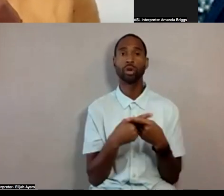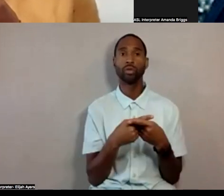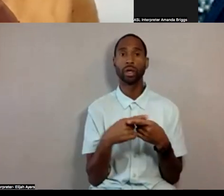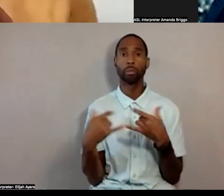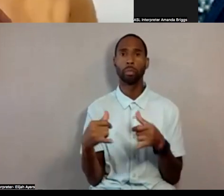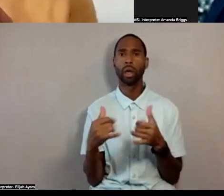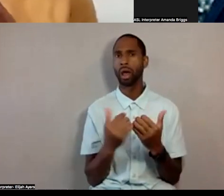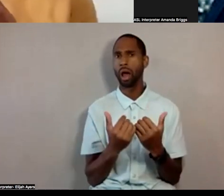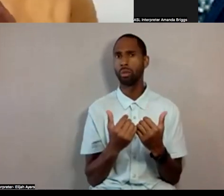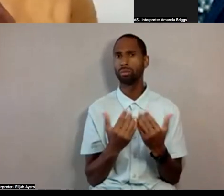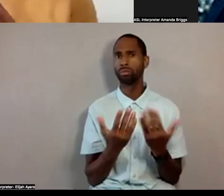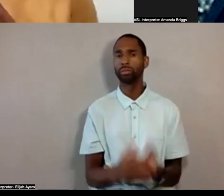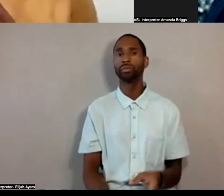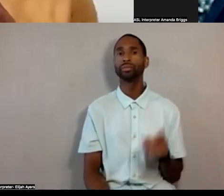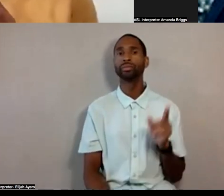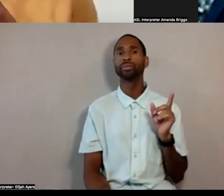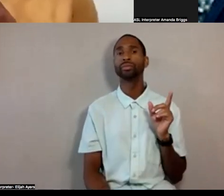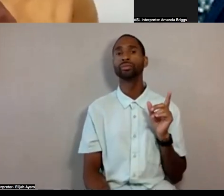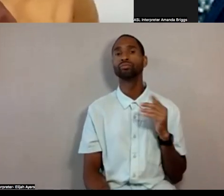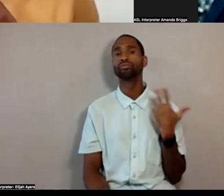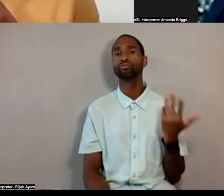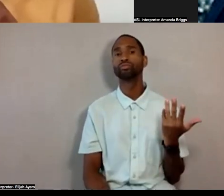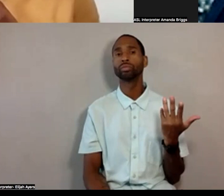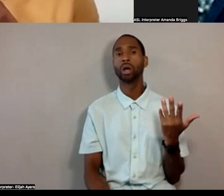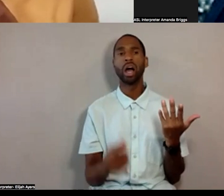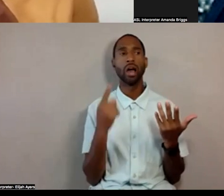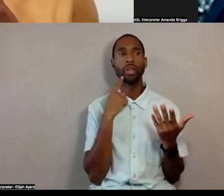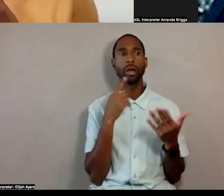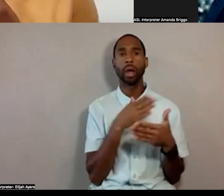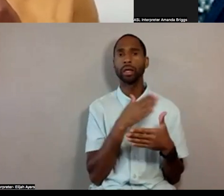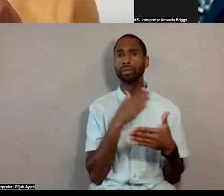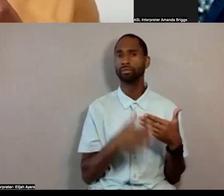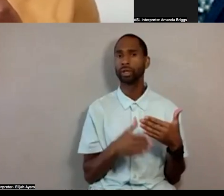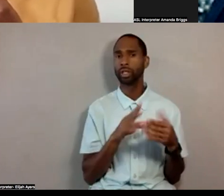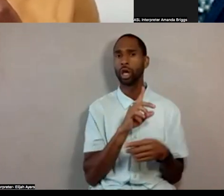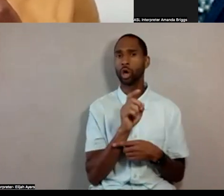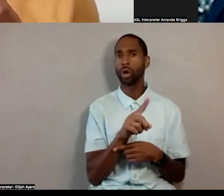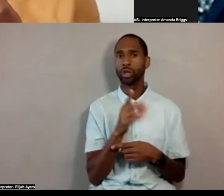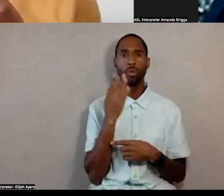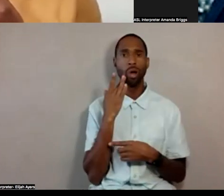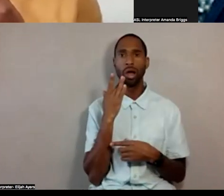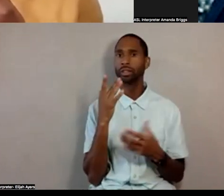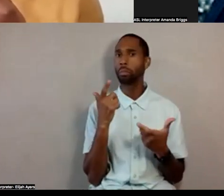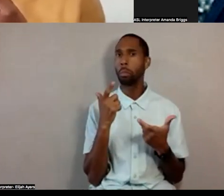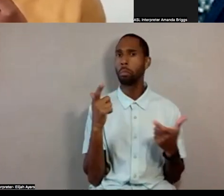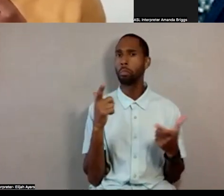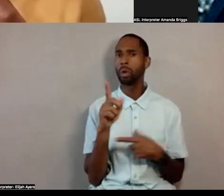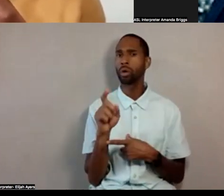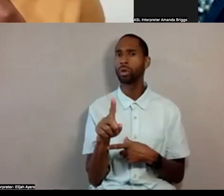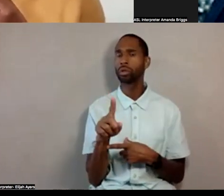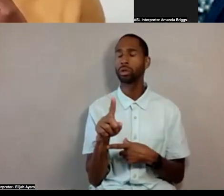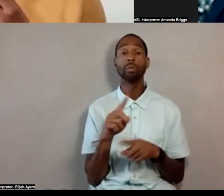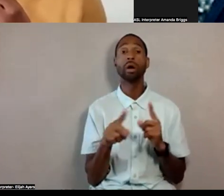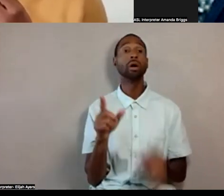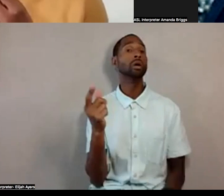and play? I think I might, in this question, because it is a big one, that it might